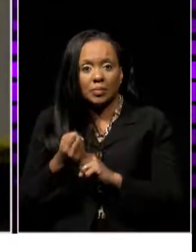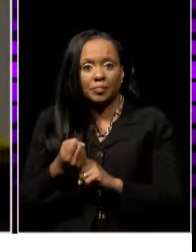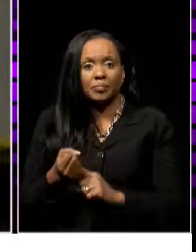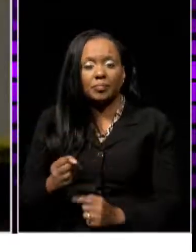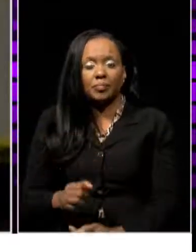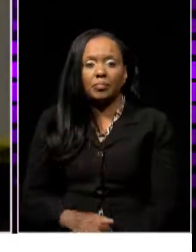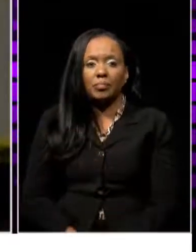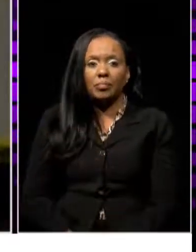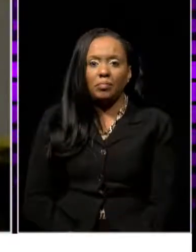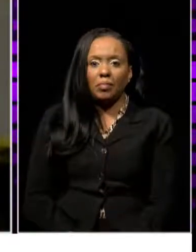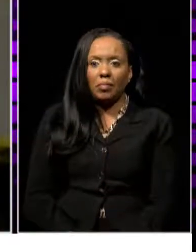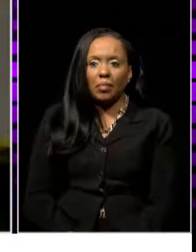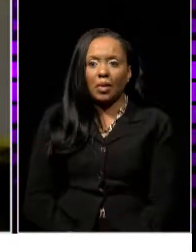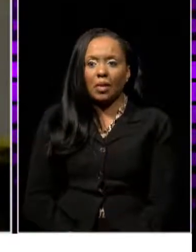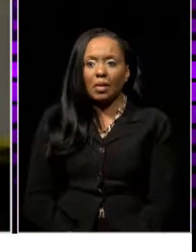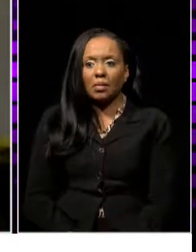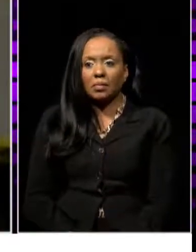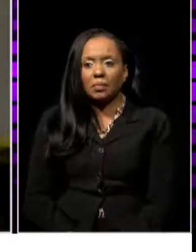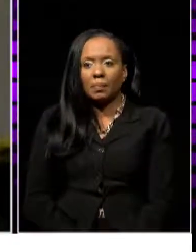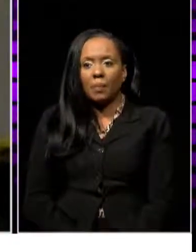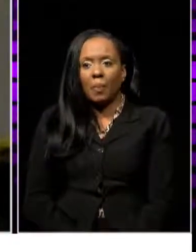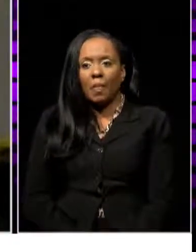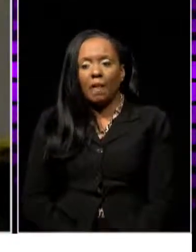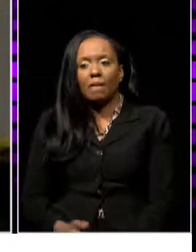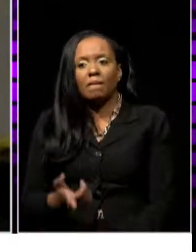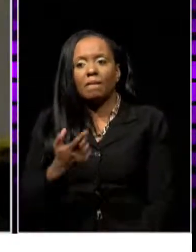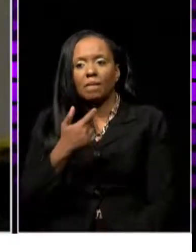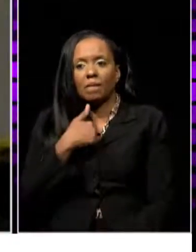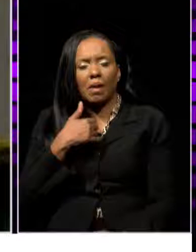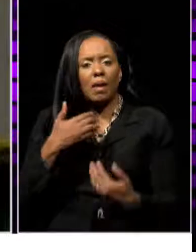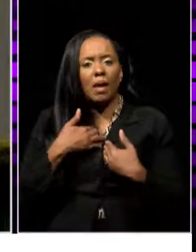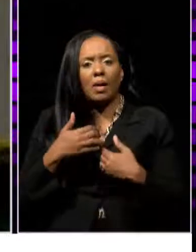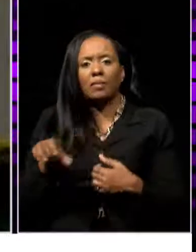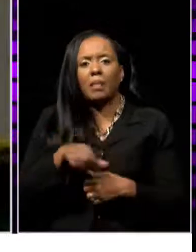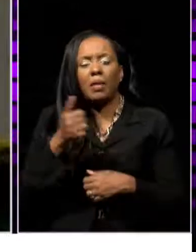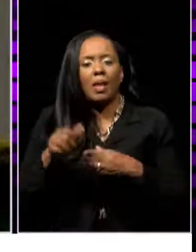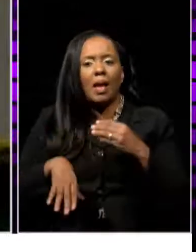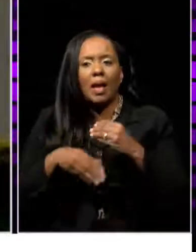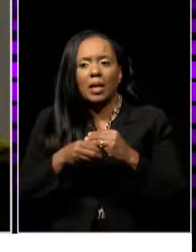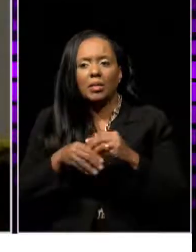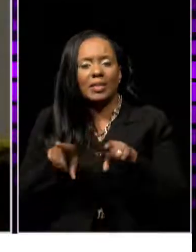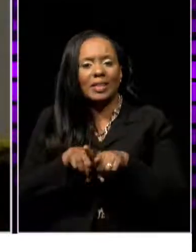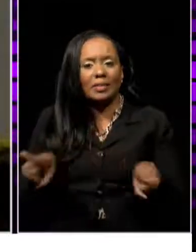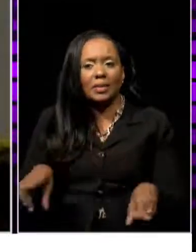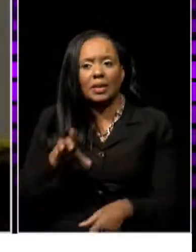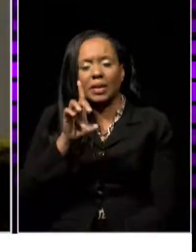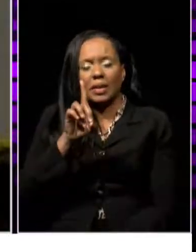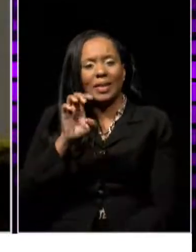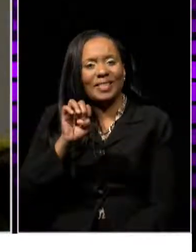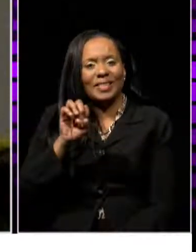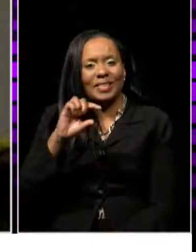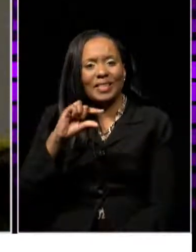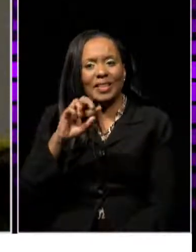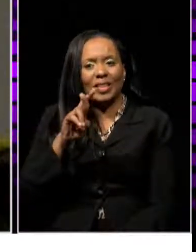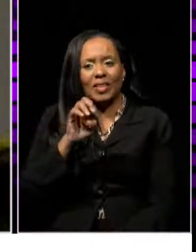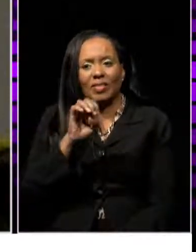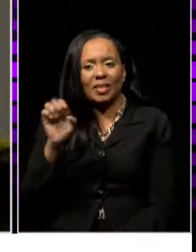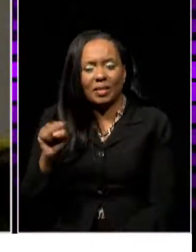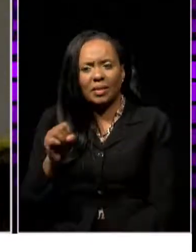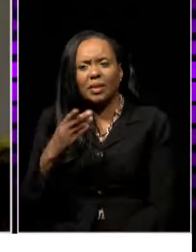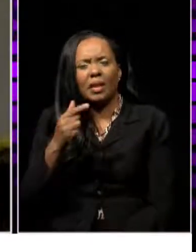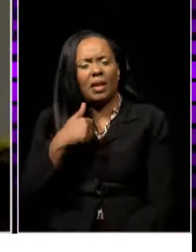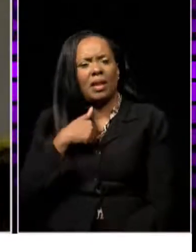some extra degrees, as my daughter would say, in literacy instruction. That's one of my areas of expertise. And I've done some letter